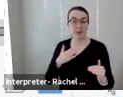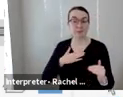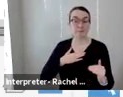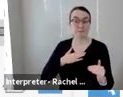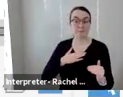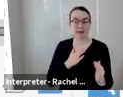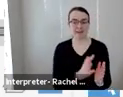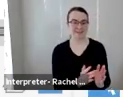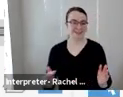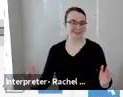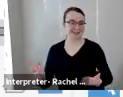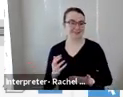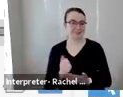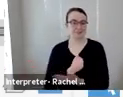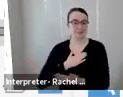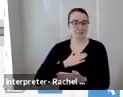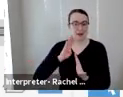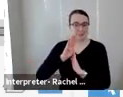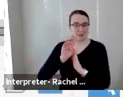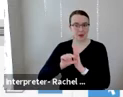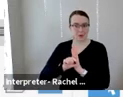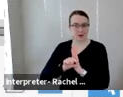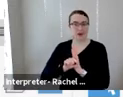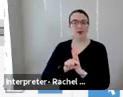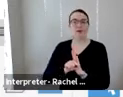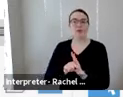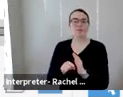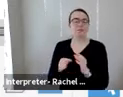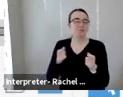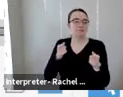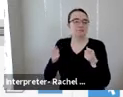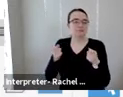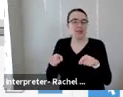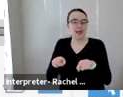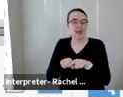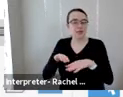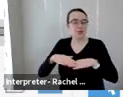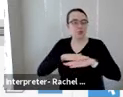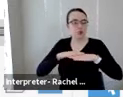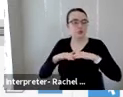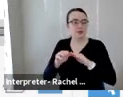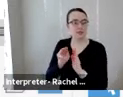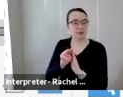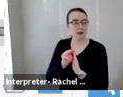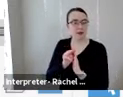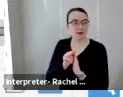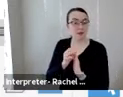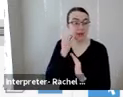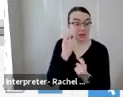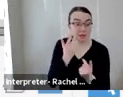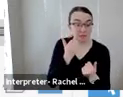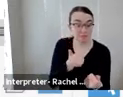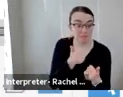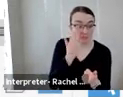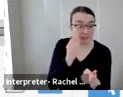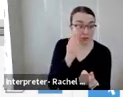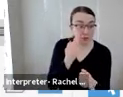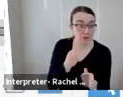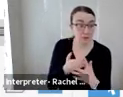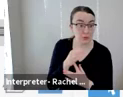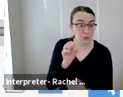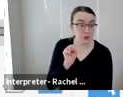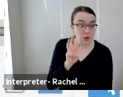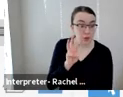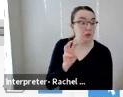of leveraging my background to treat those as a surface model, which if you've done that as well in SOLIDWORKS, you do the